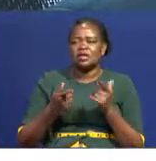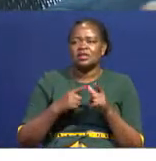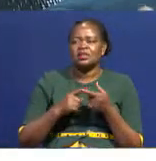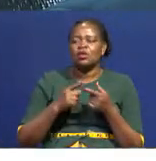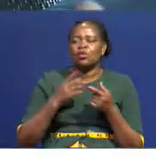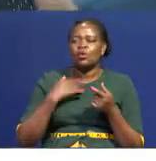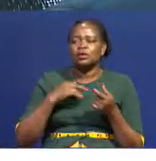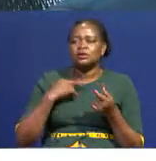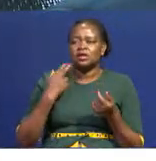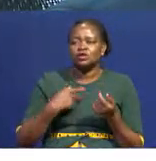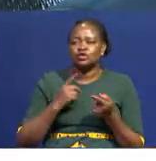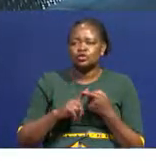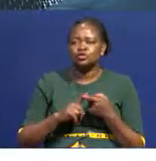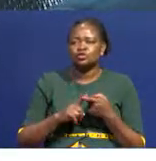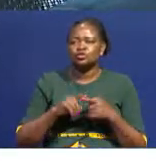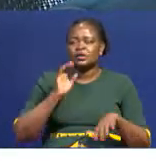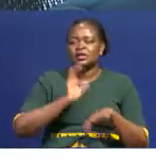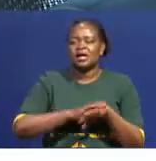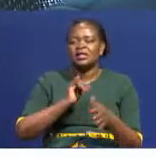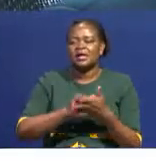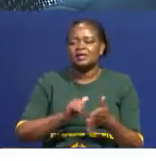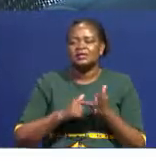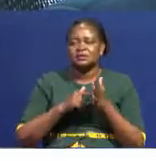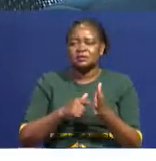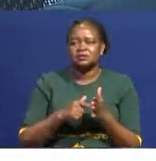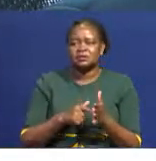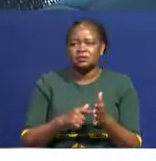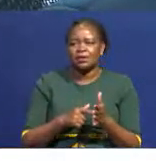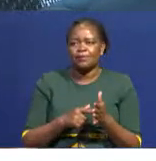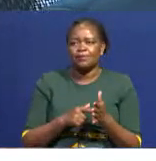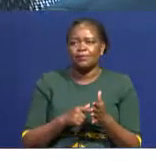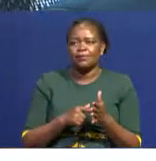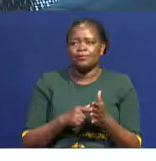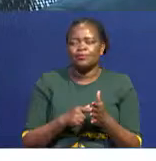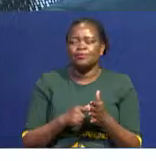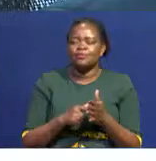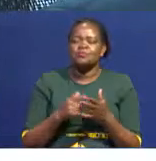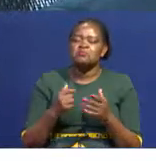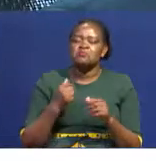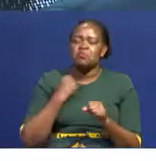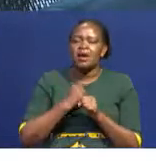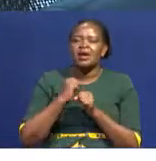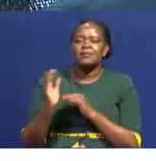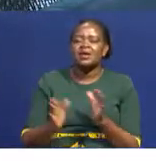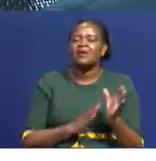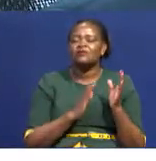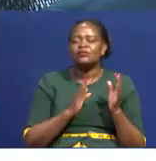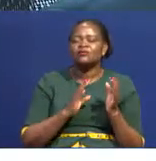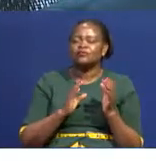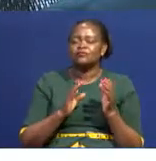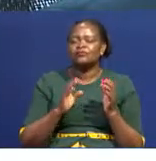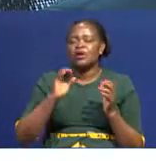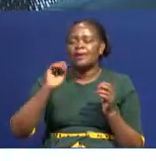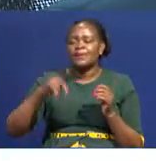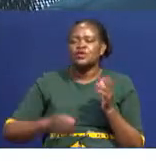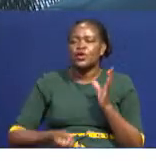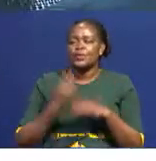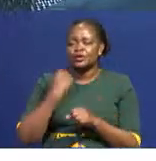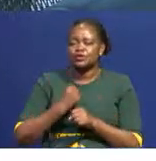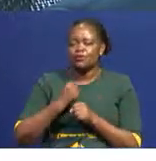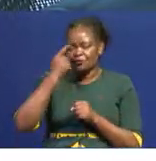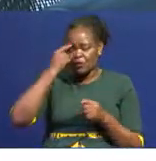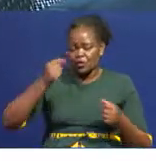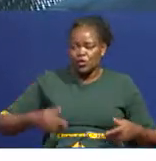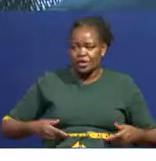wanted us to take that example, our practical working arrangement with members of parliament to create jobs for our youth